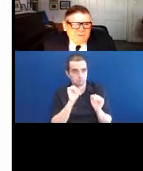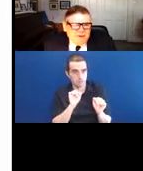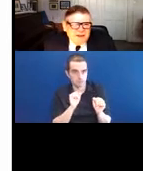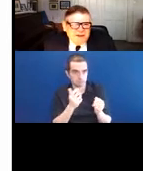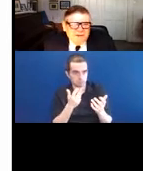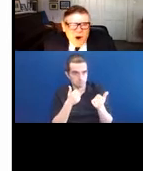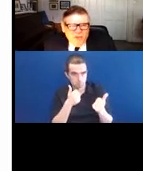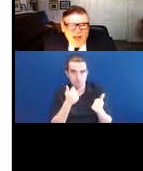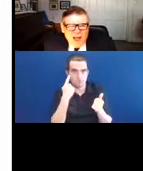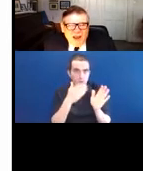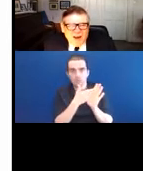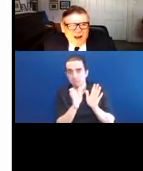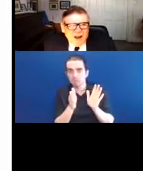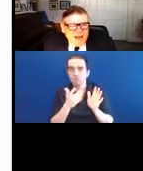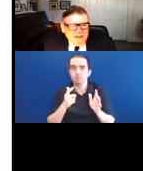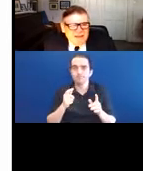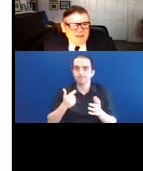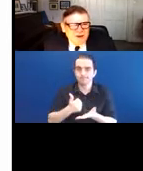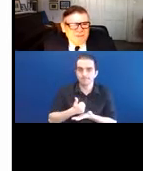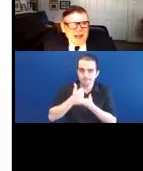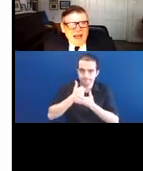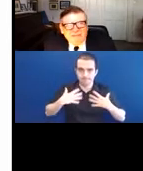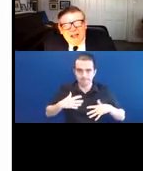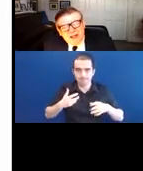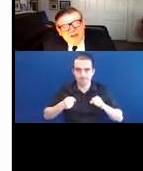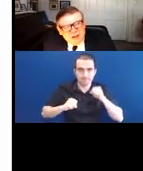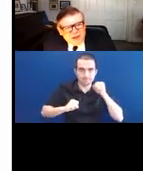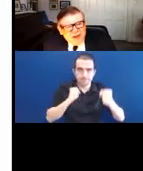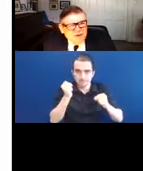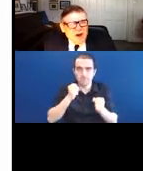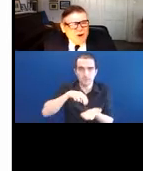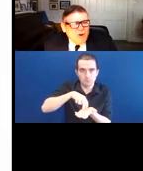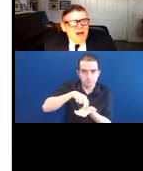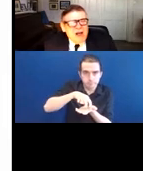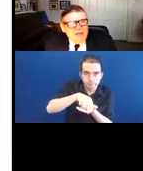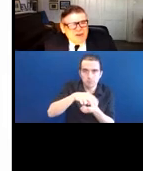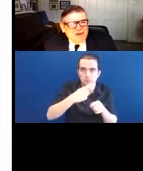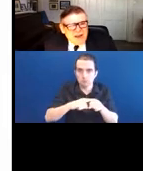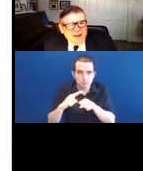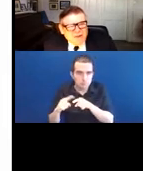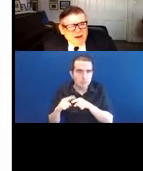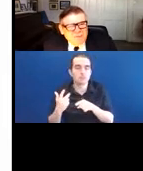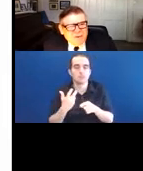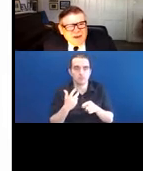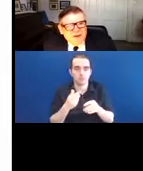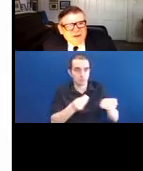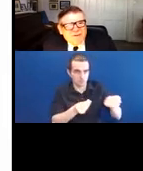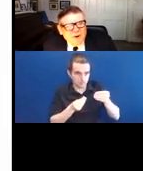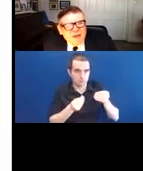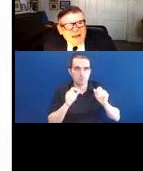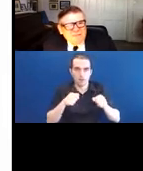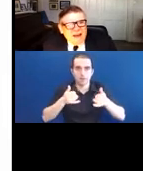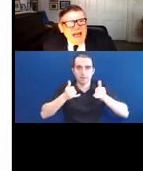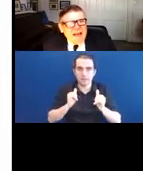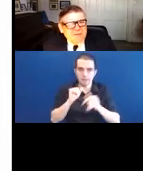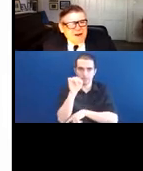train professionals on that. That's the job they have. There is a huge role in the training of those professionals for